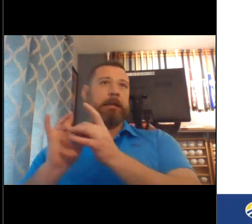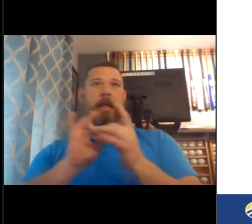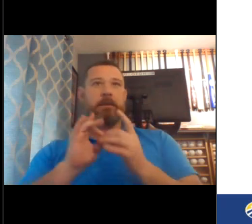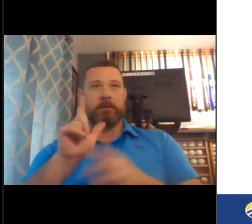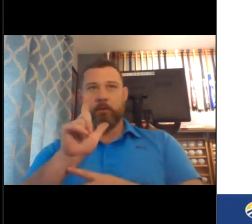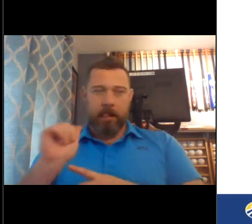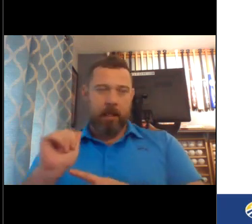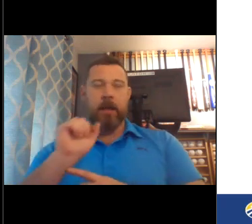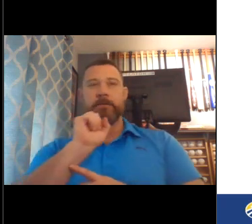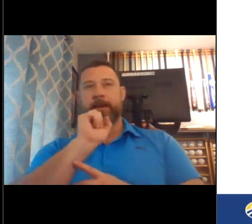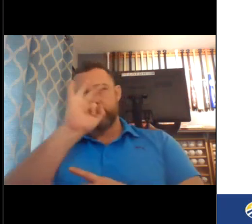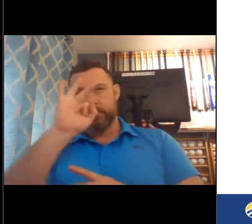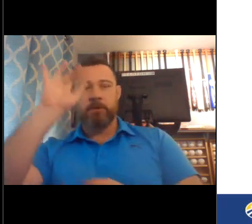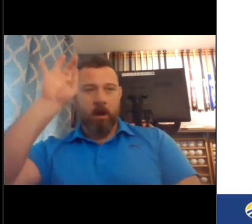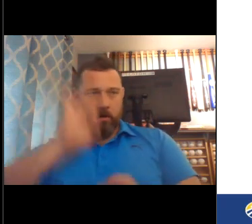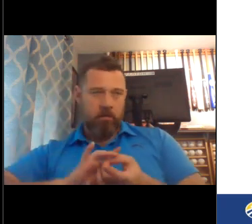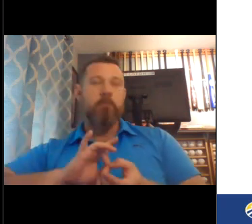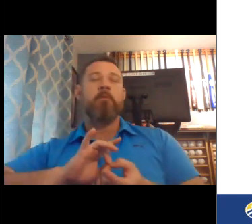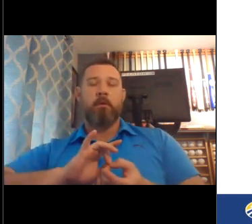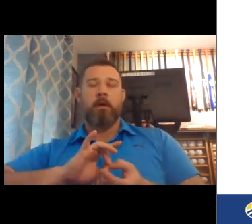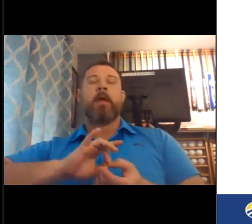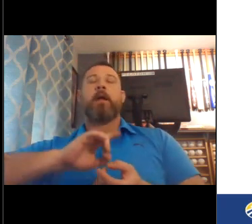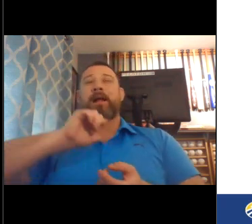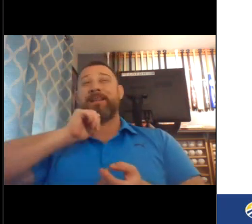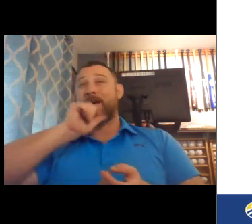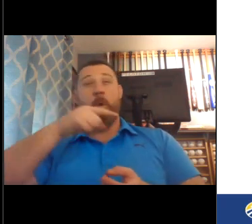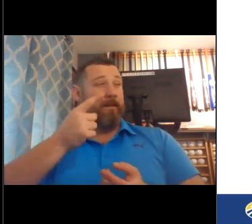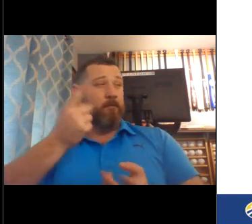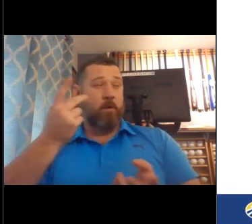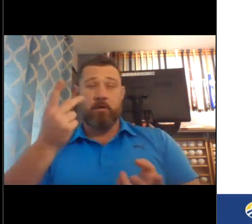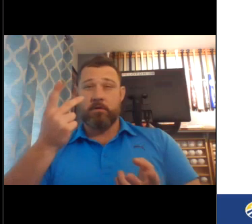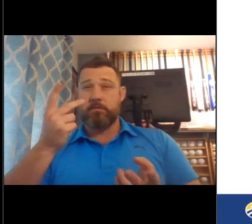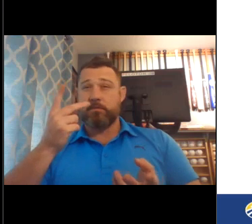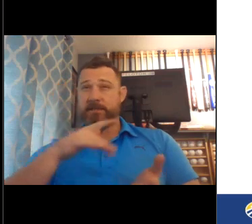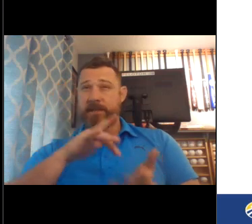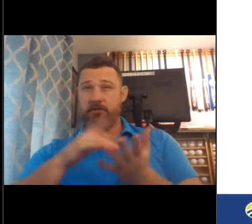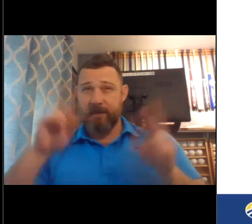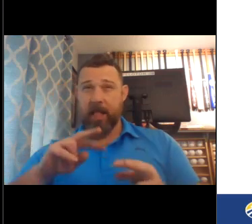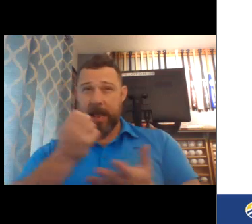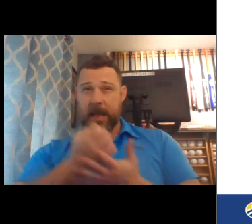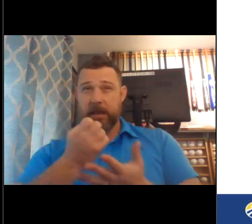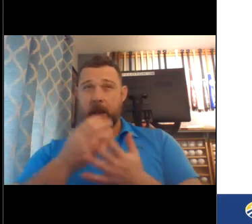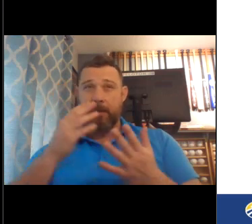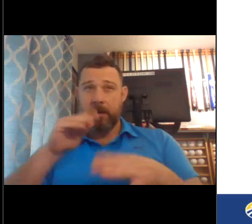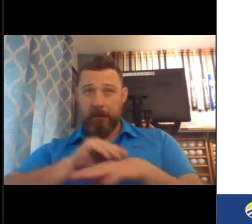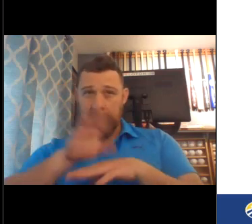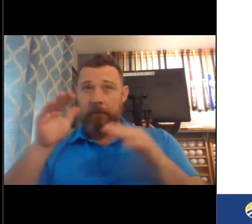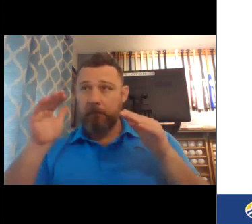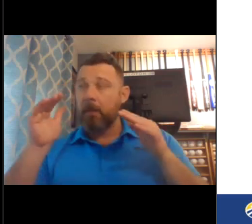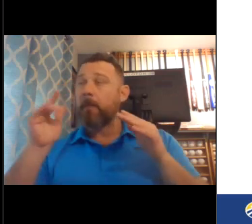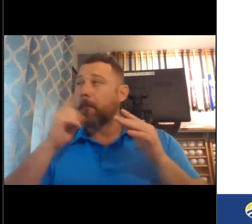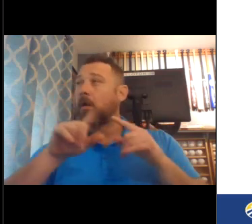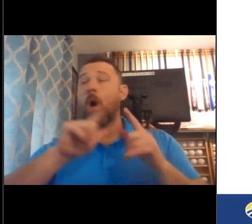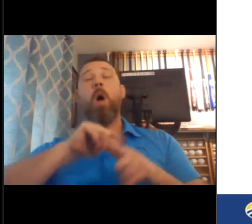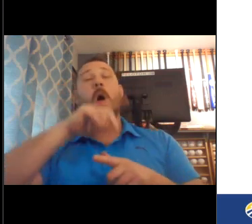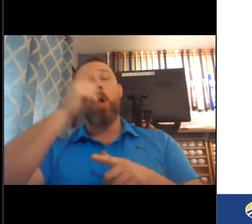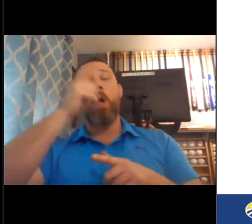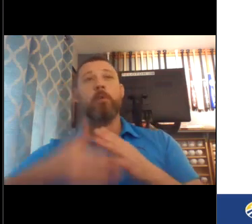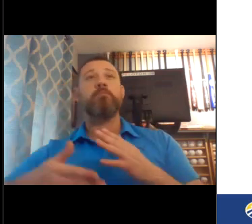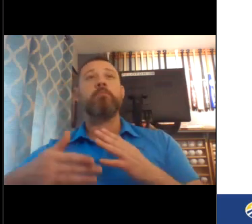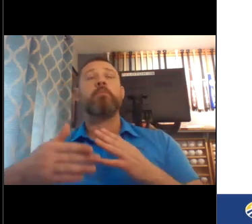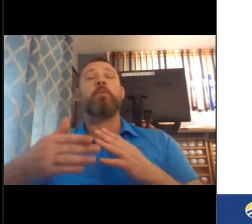Francisco, and what that will do not just for the Central Valley economic impact, but for those other ends too of, as you try